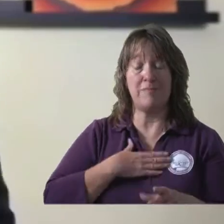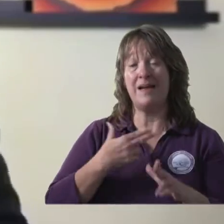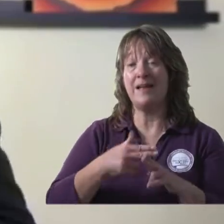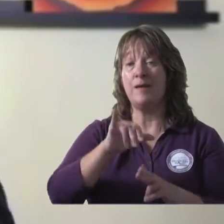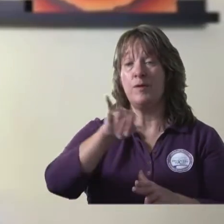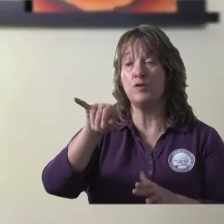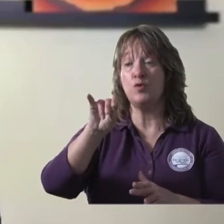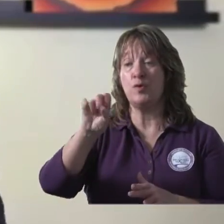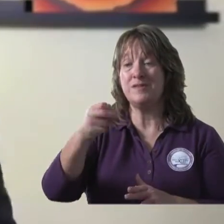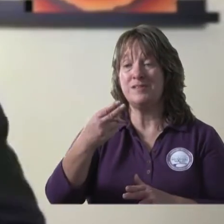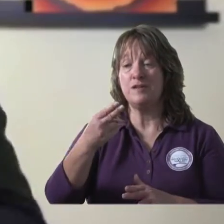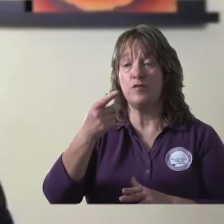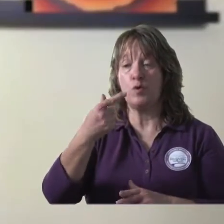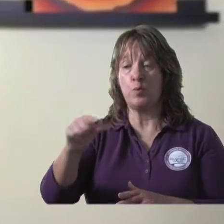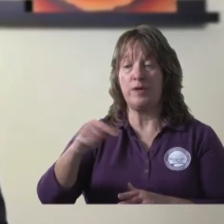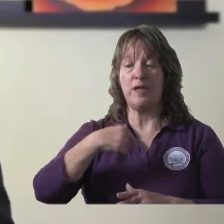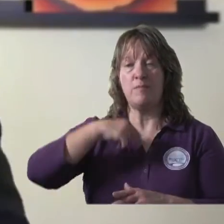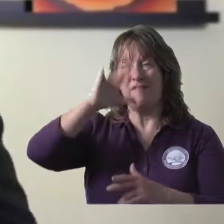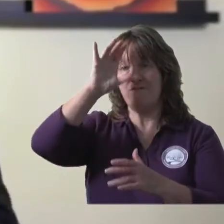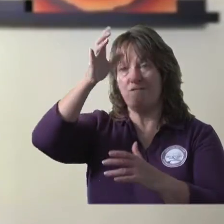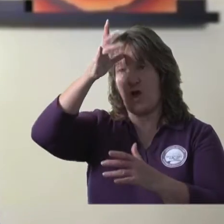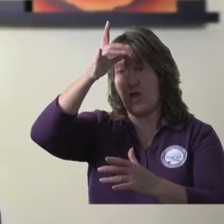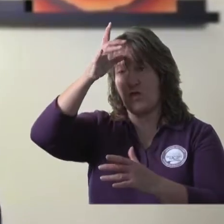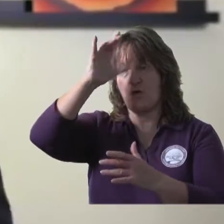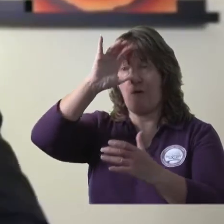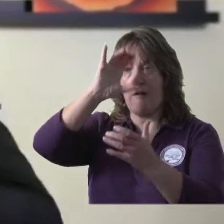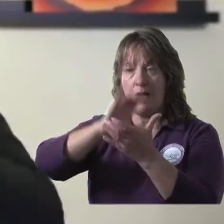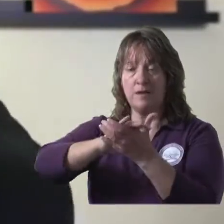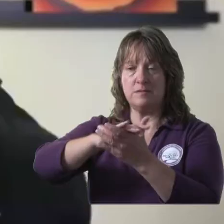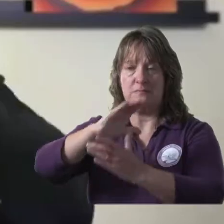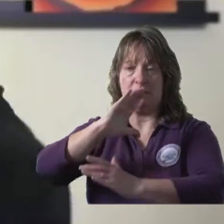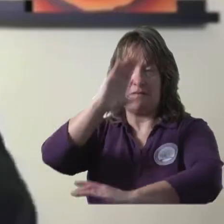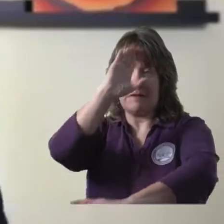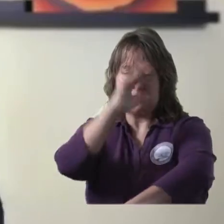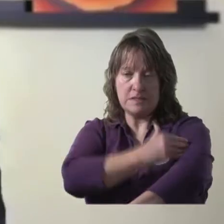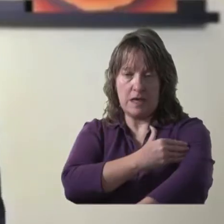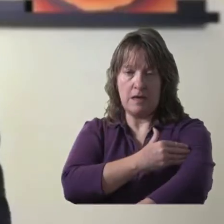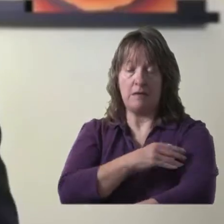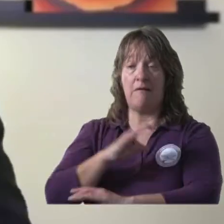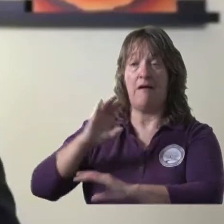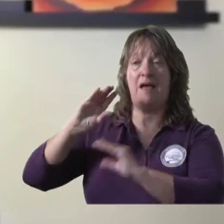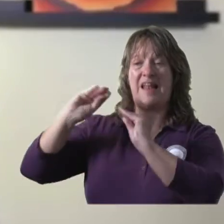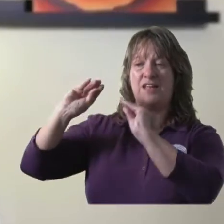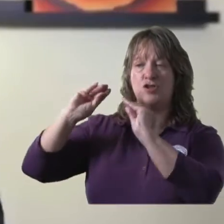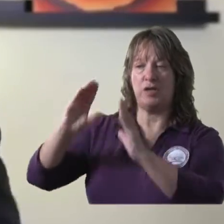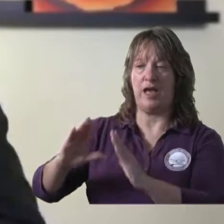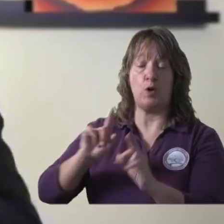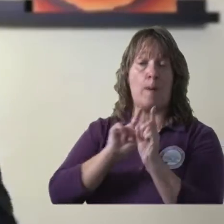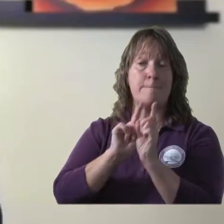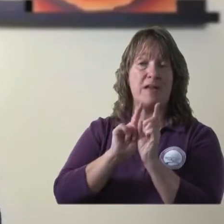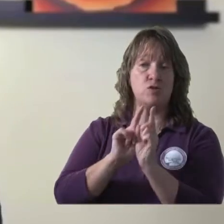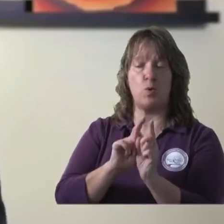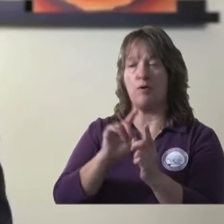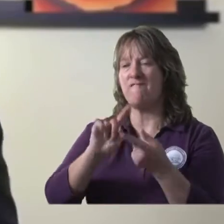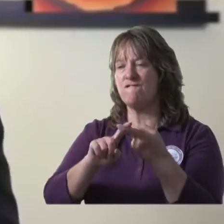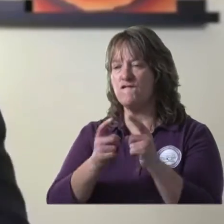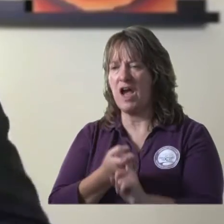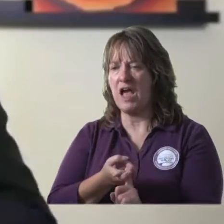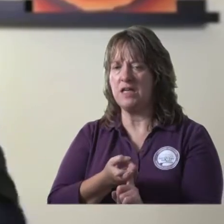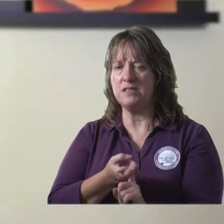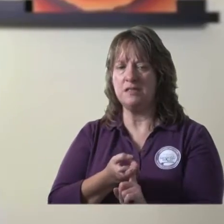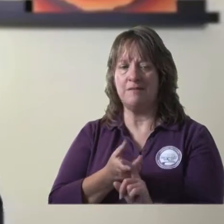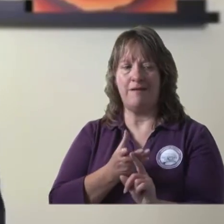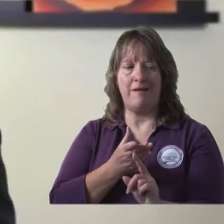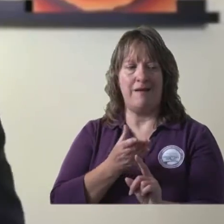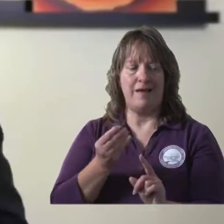Joseph Green. I am a father, a husband, a son, an educator, a mentor, a friend, and